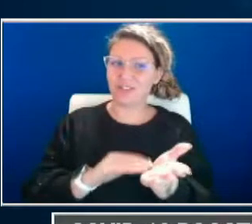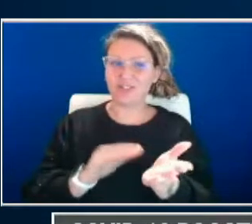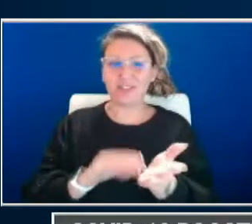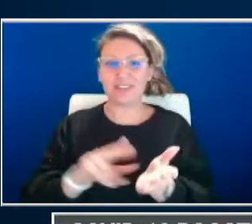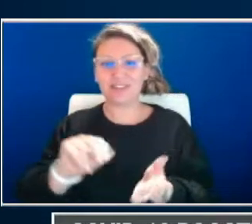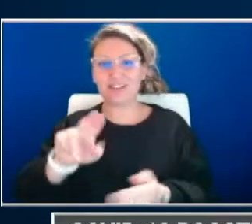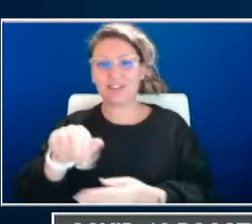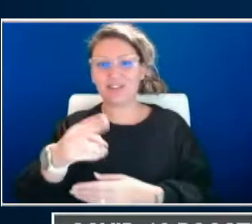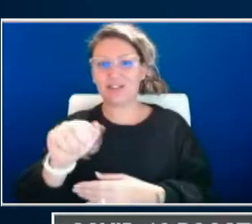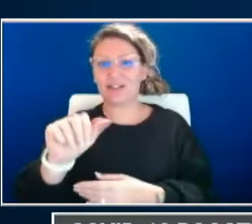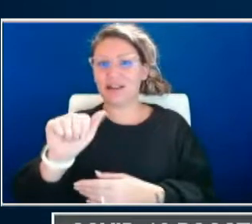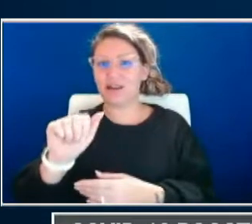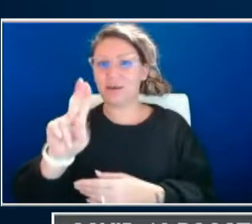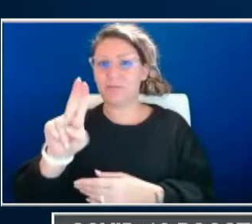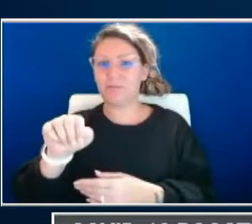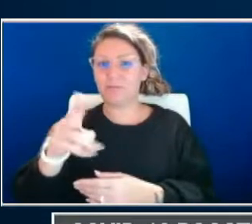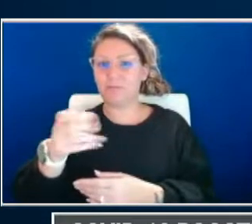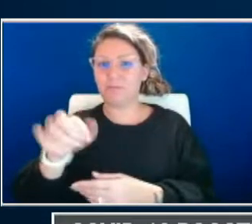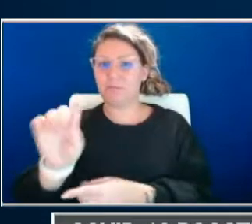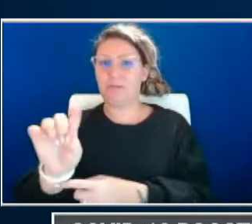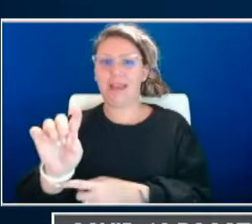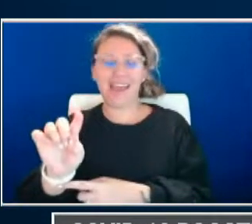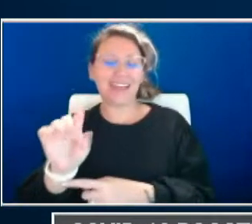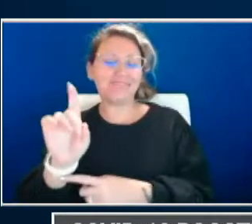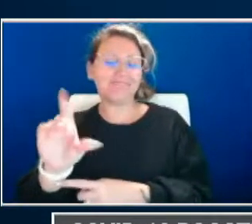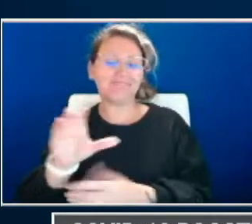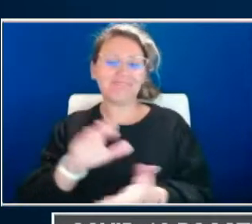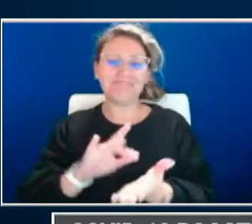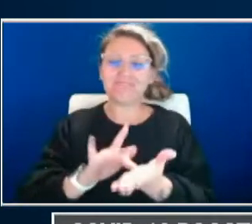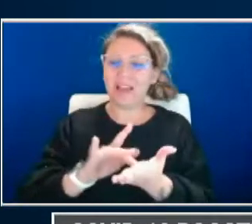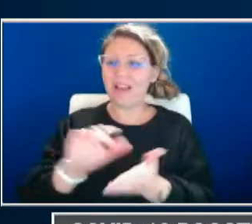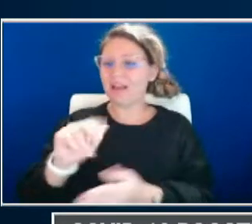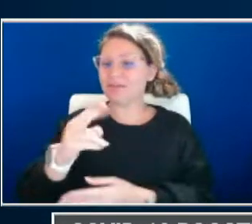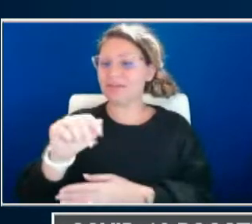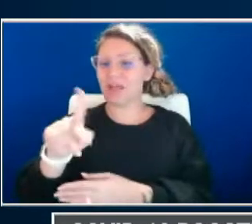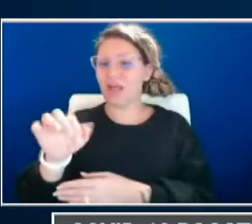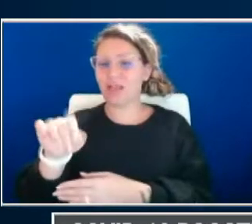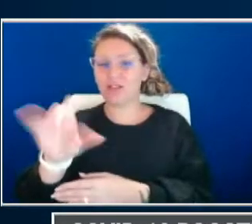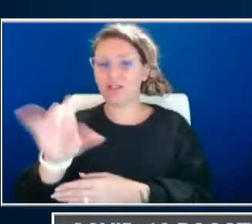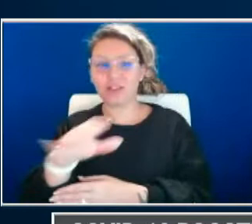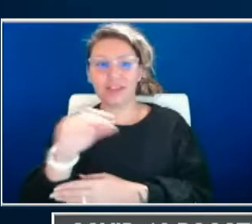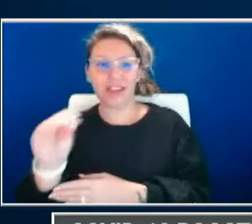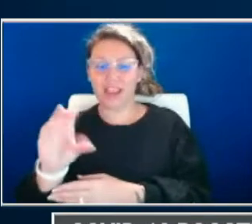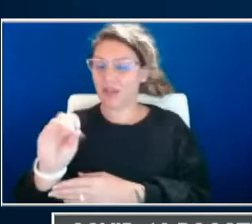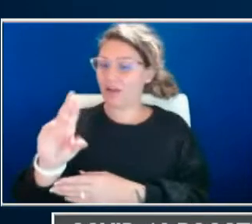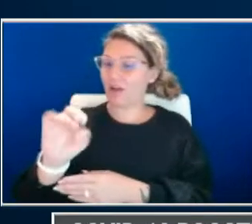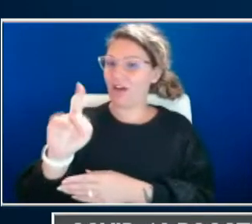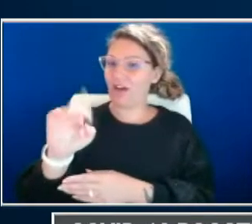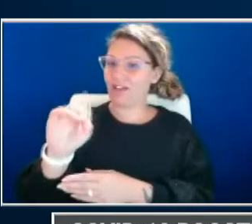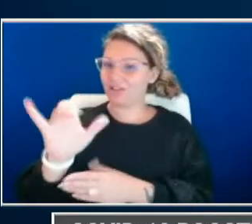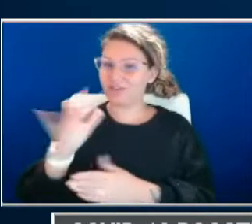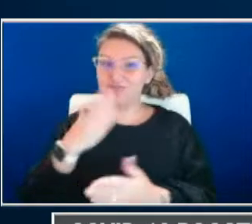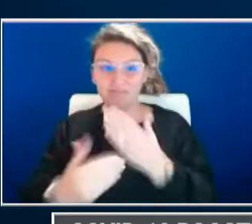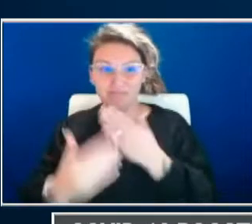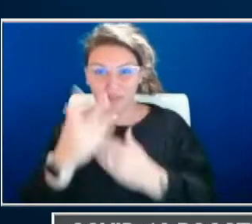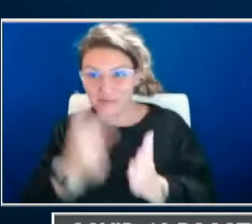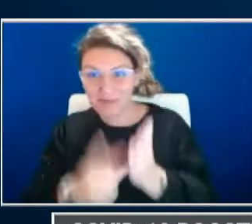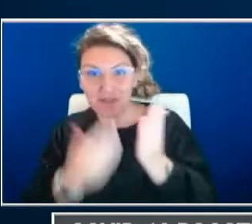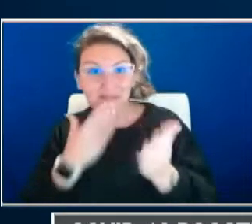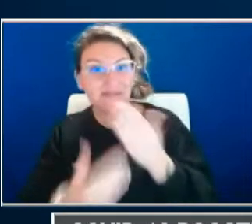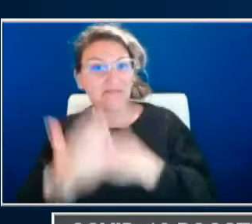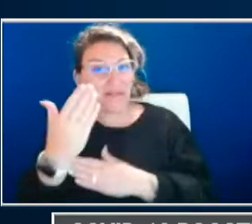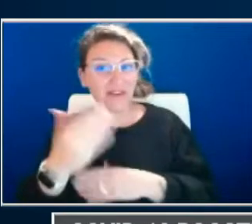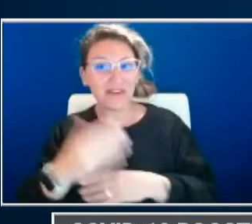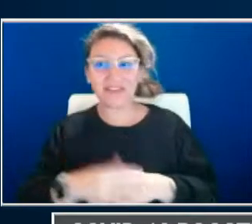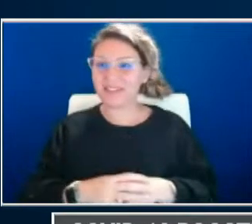who works in hematology and medical oncology. Good morning to both of you today. How are you? Good. Good morning. Good morning.